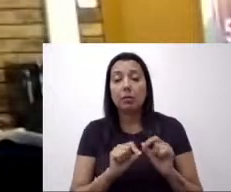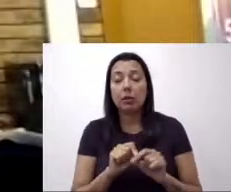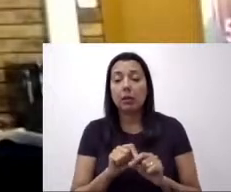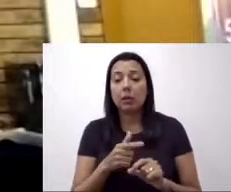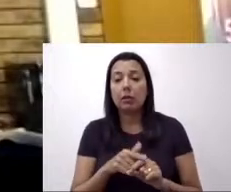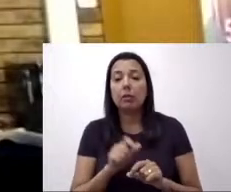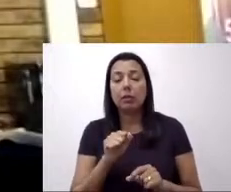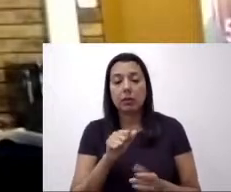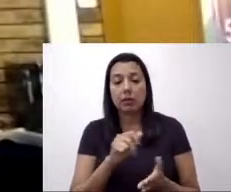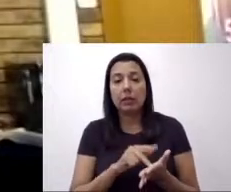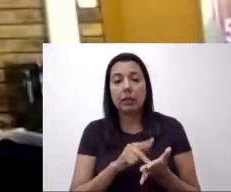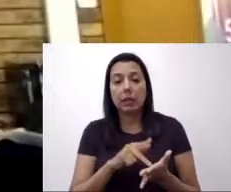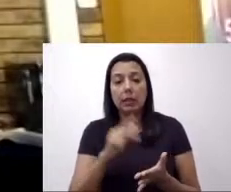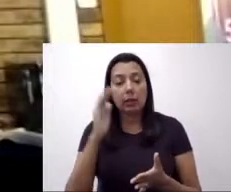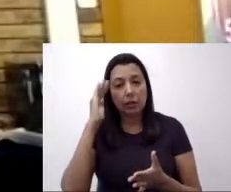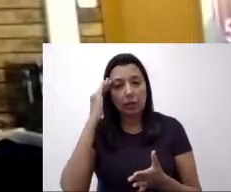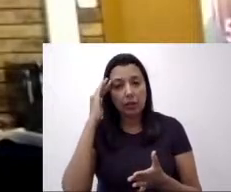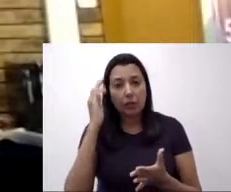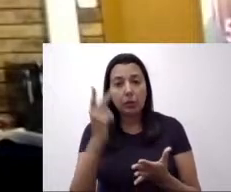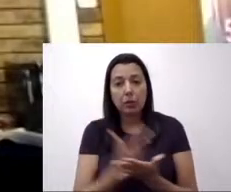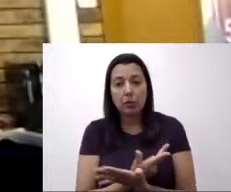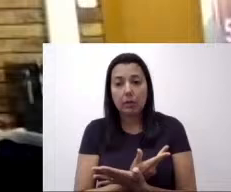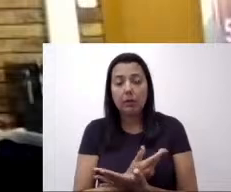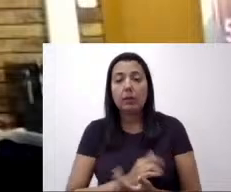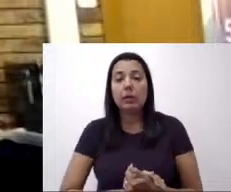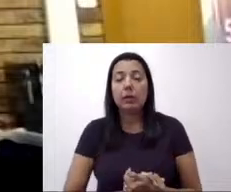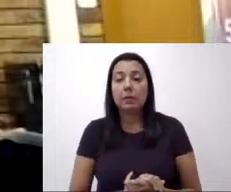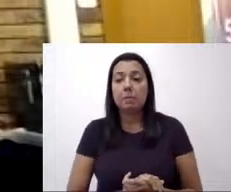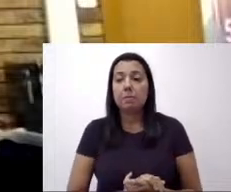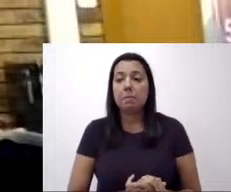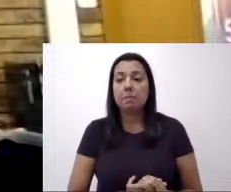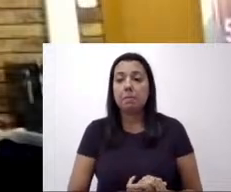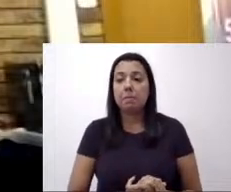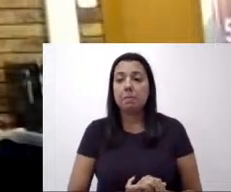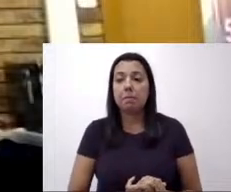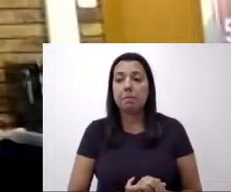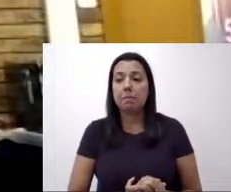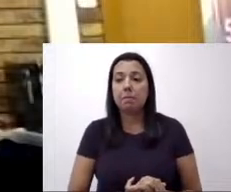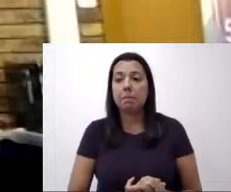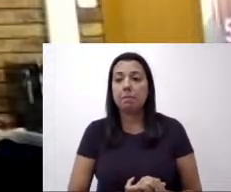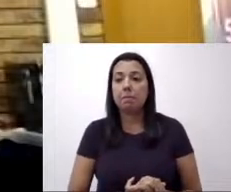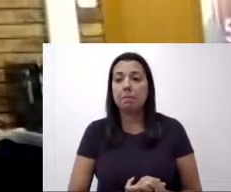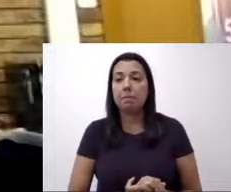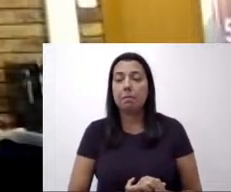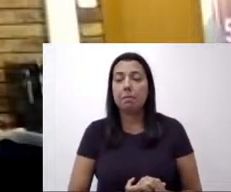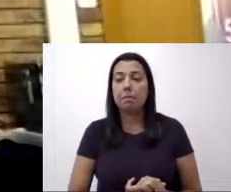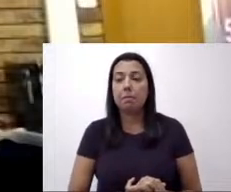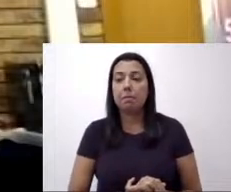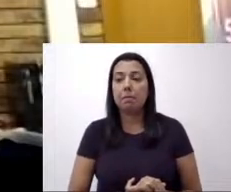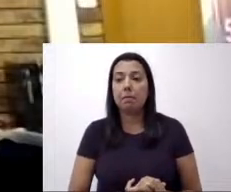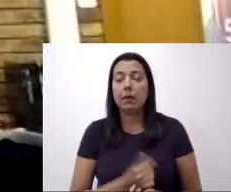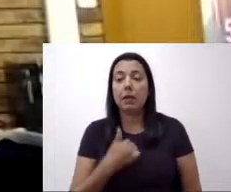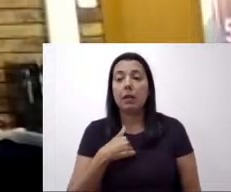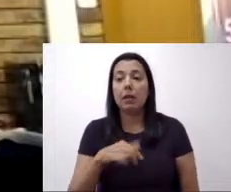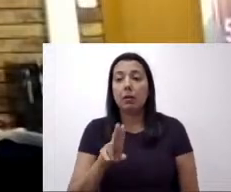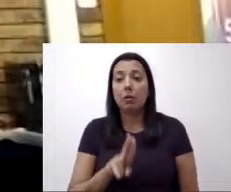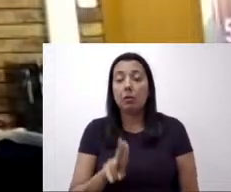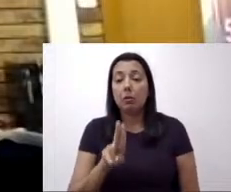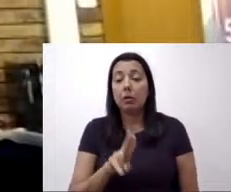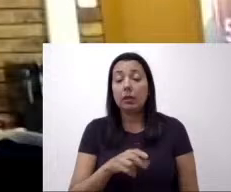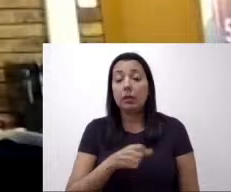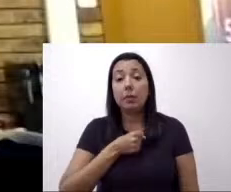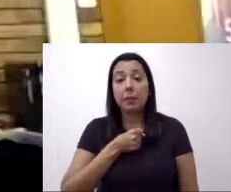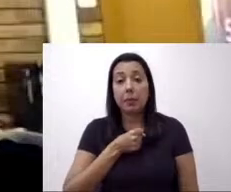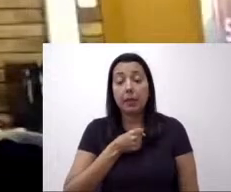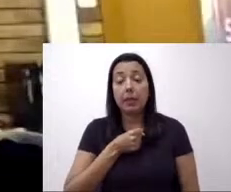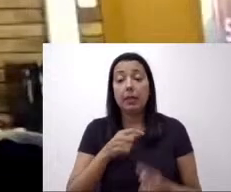happened, I use this interview, but I also try to access to archive, for example.